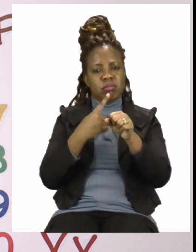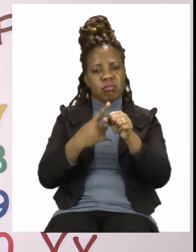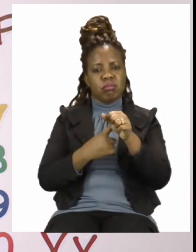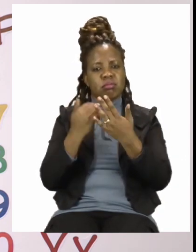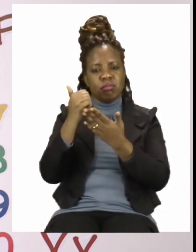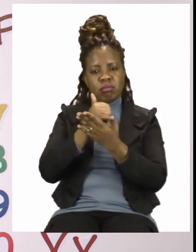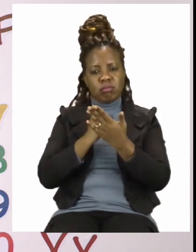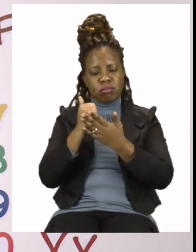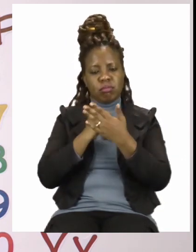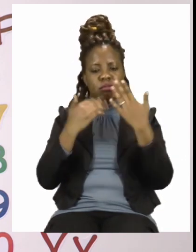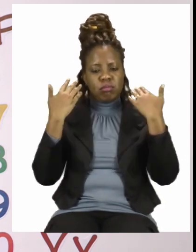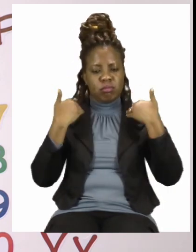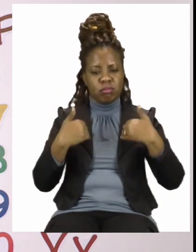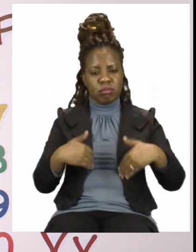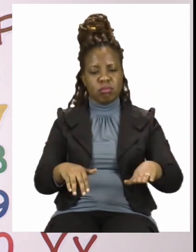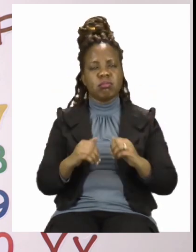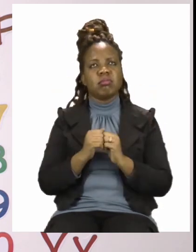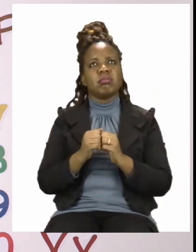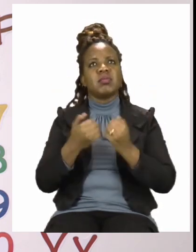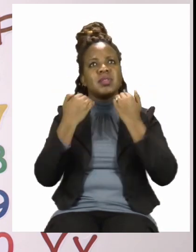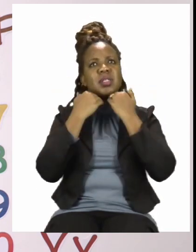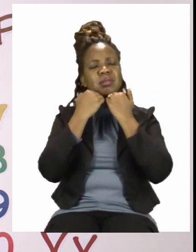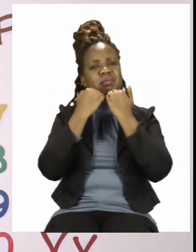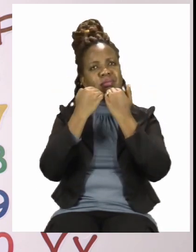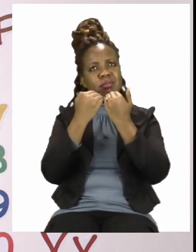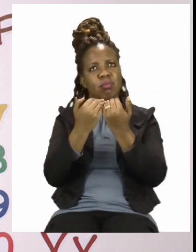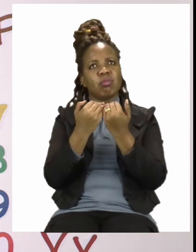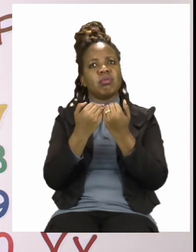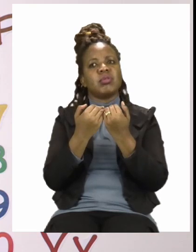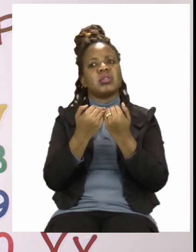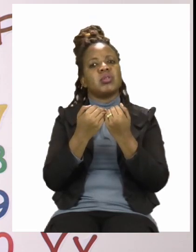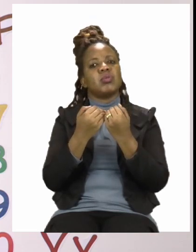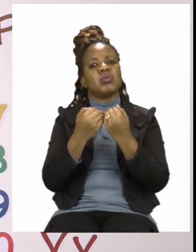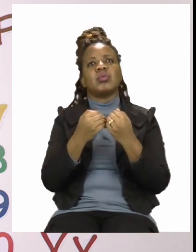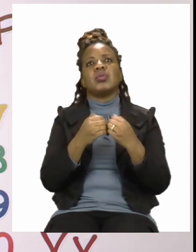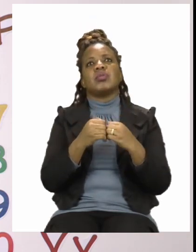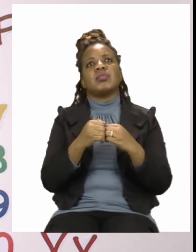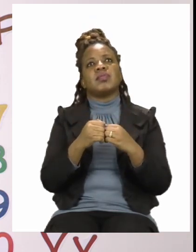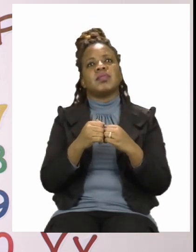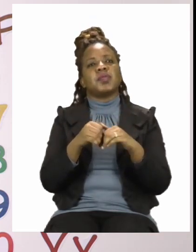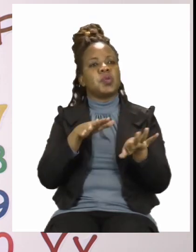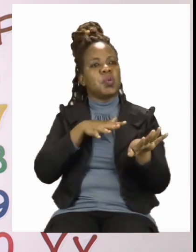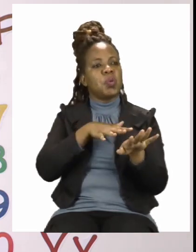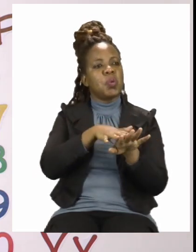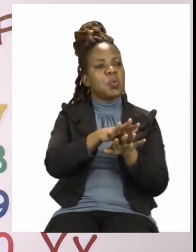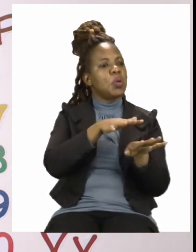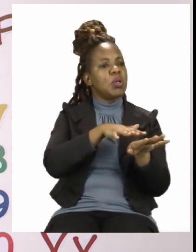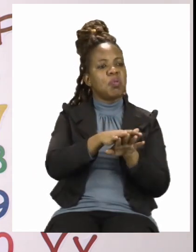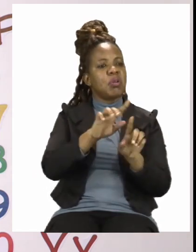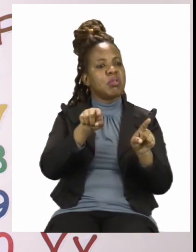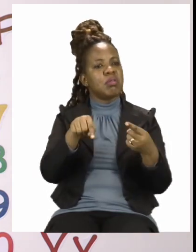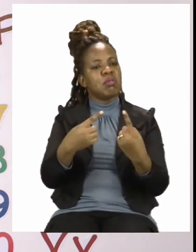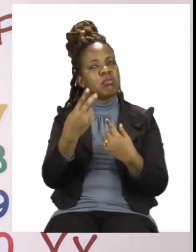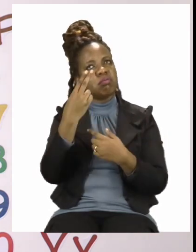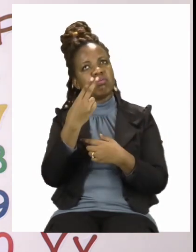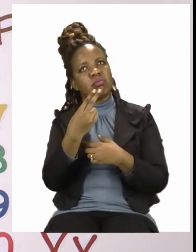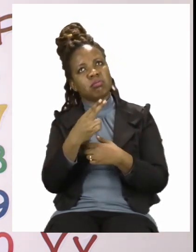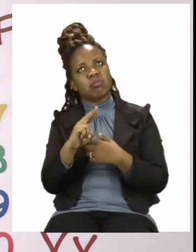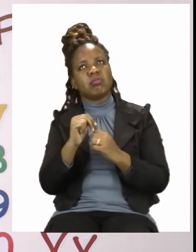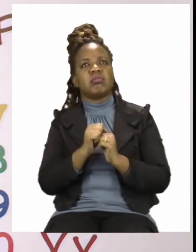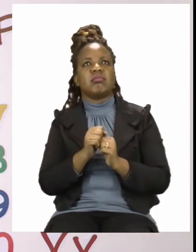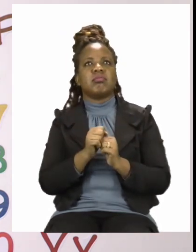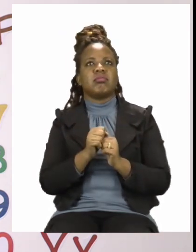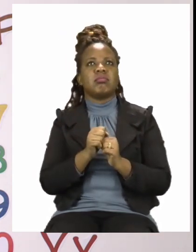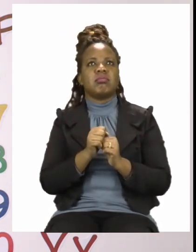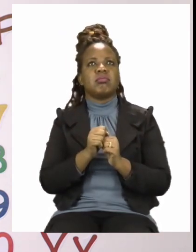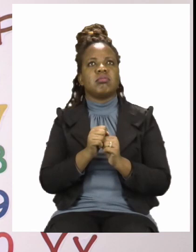I want you to please take care of them. Don't waste anything that you are using to clean your bodies and make sure